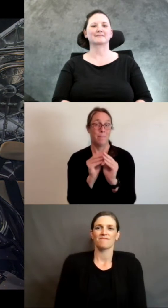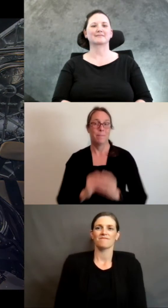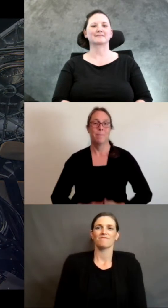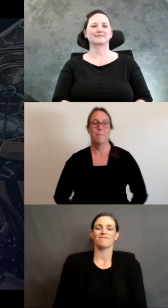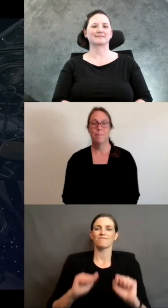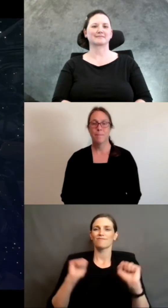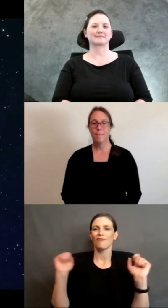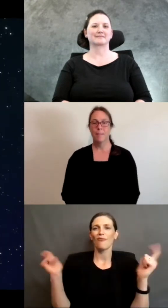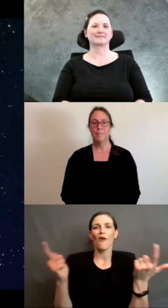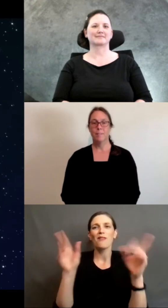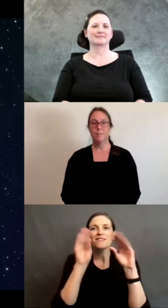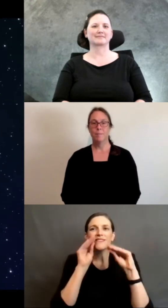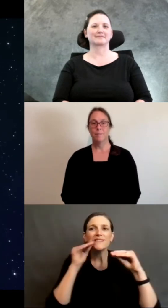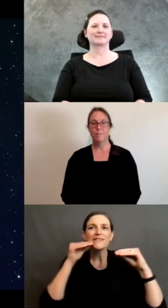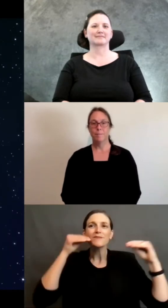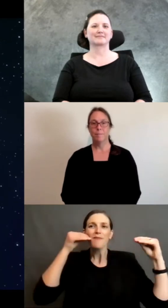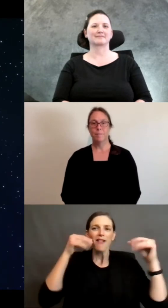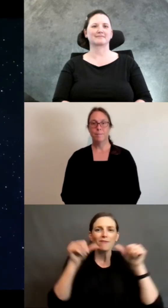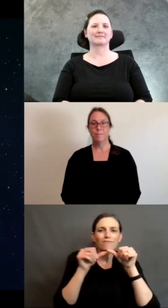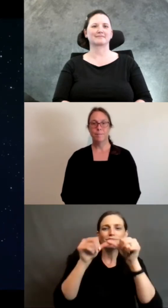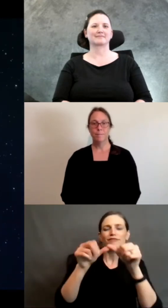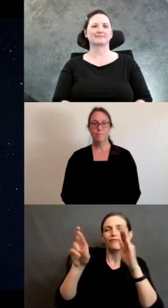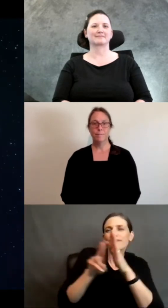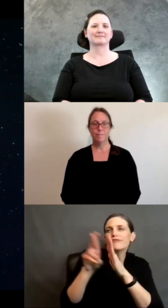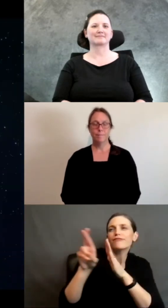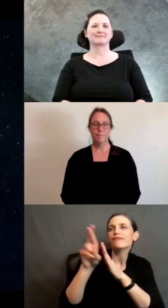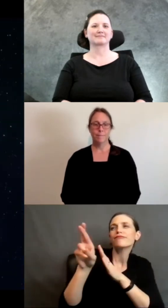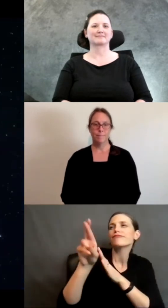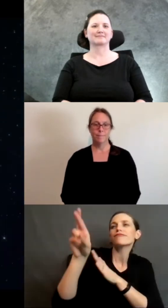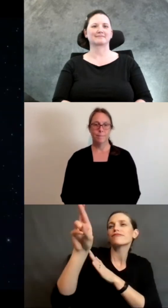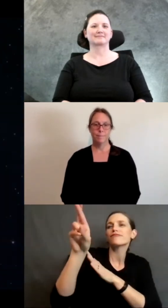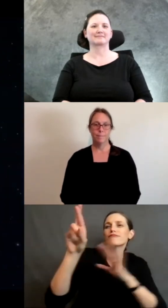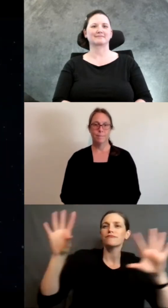starship travels on as the scene fades.